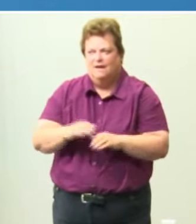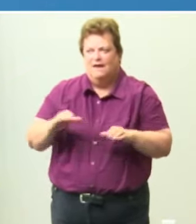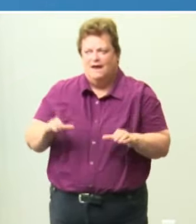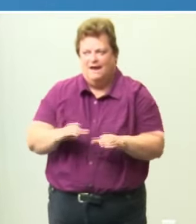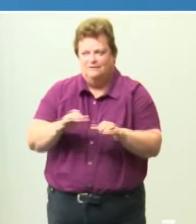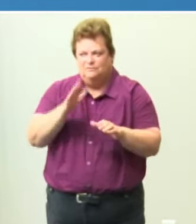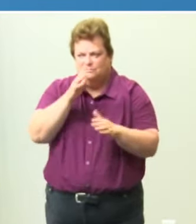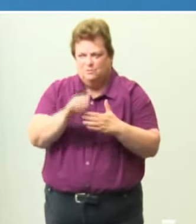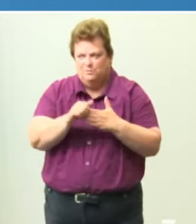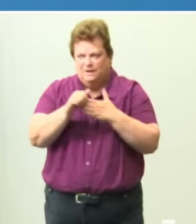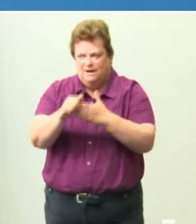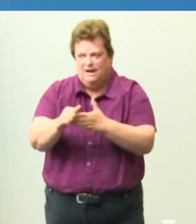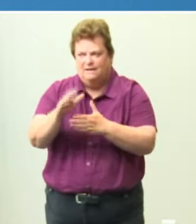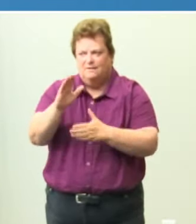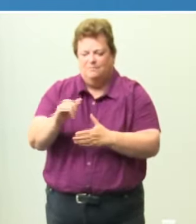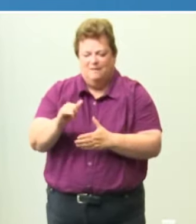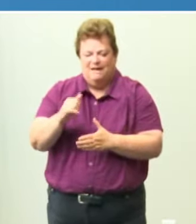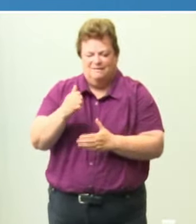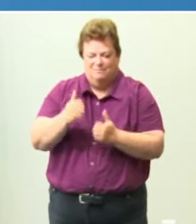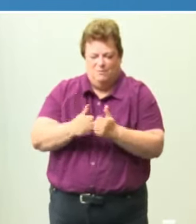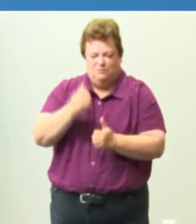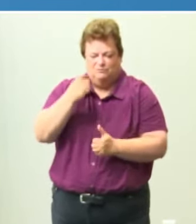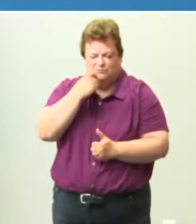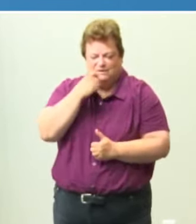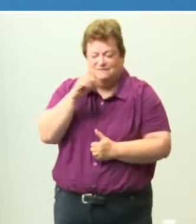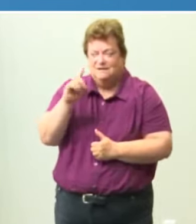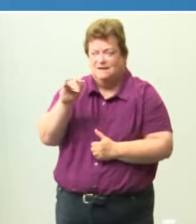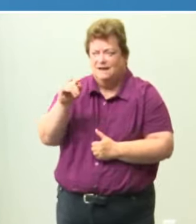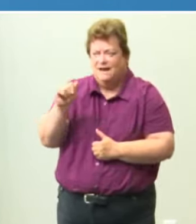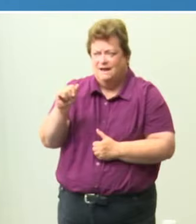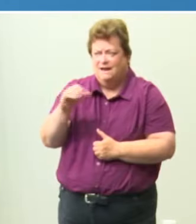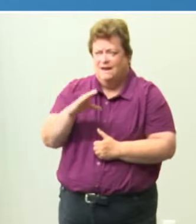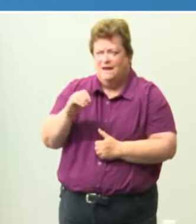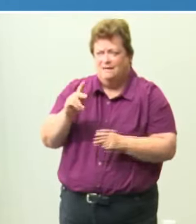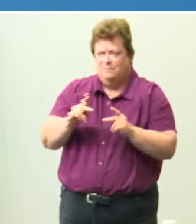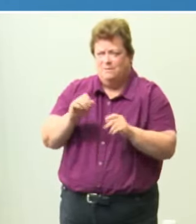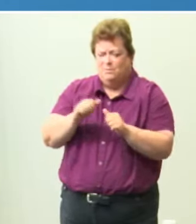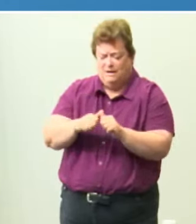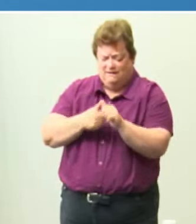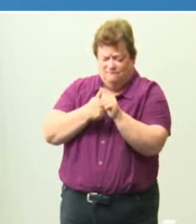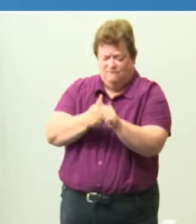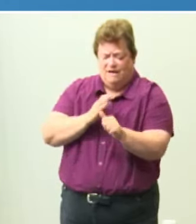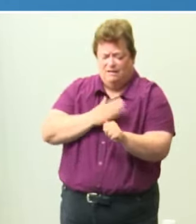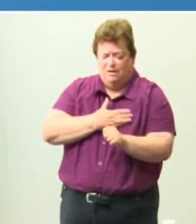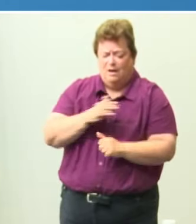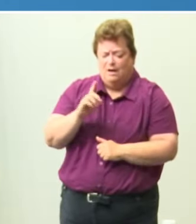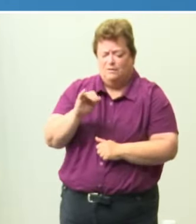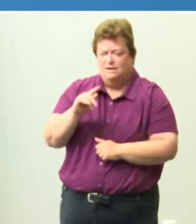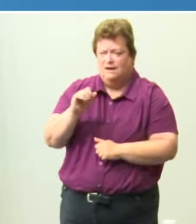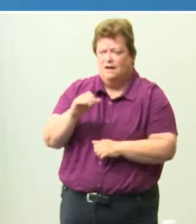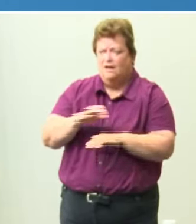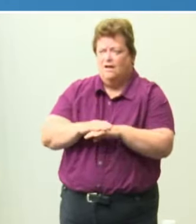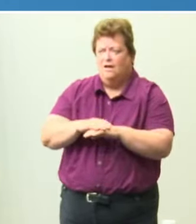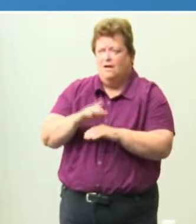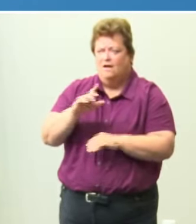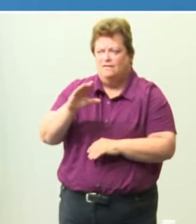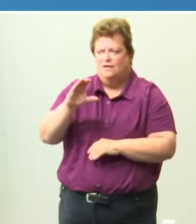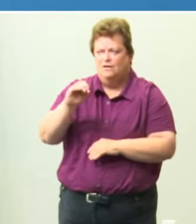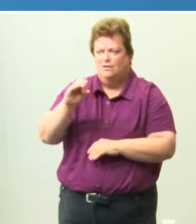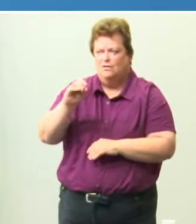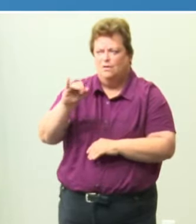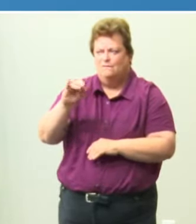continue to be guided by the latest data, and residents can track our local data via the COVID-19